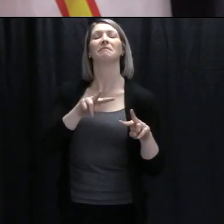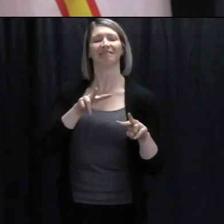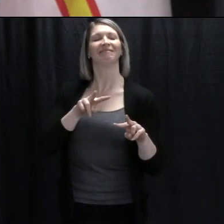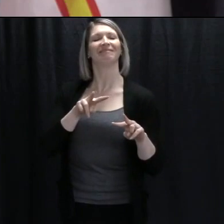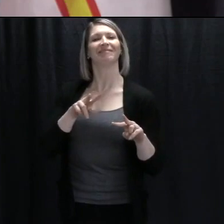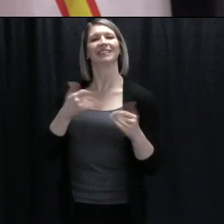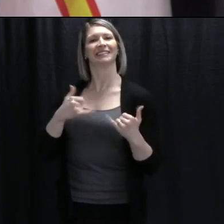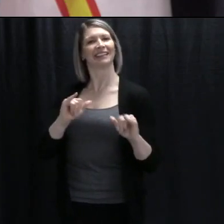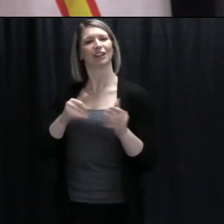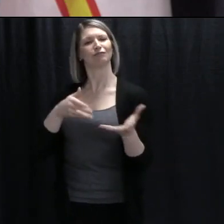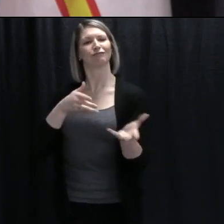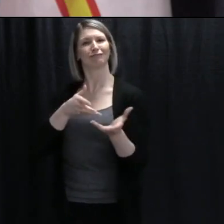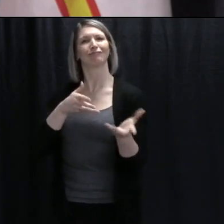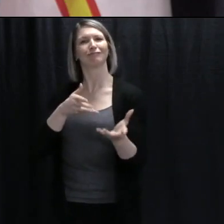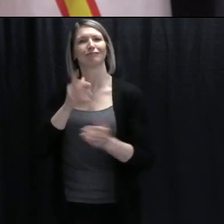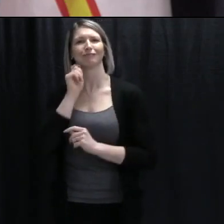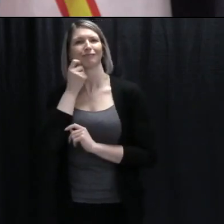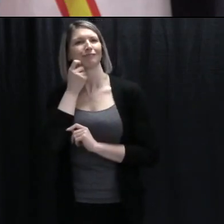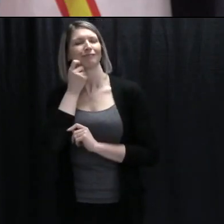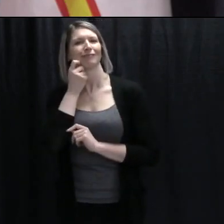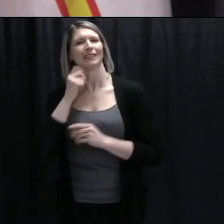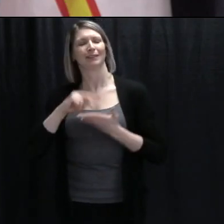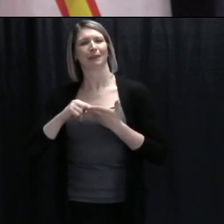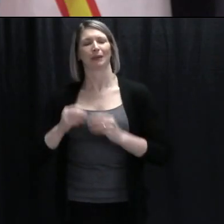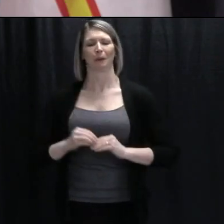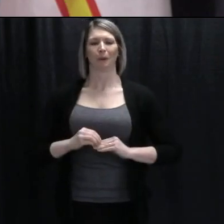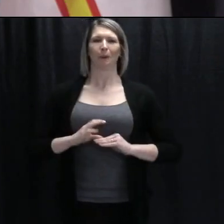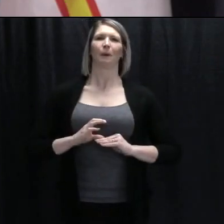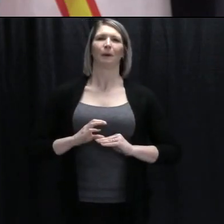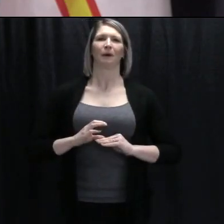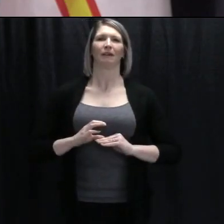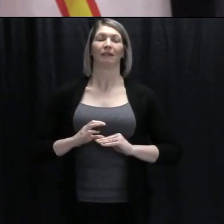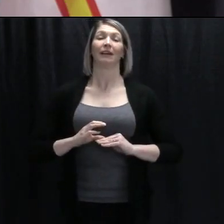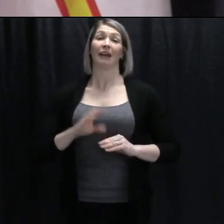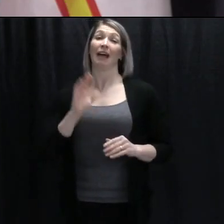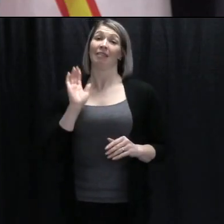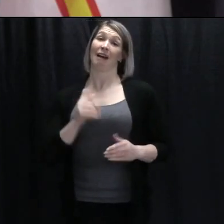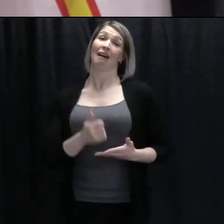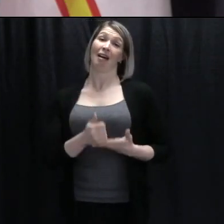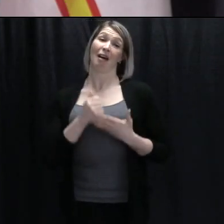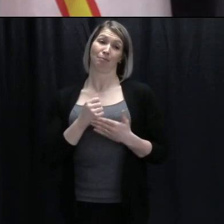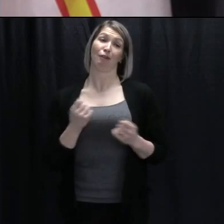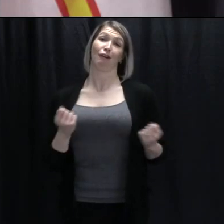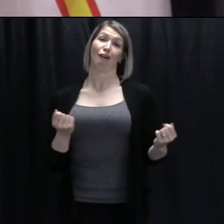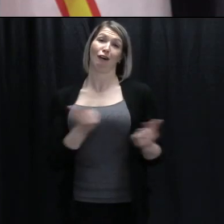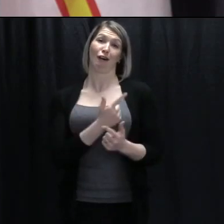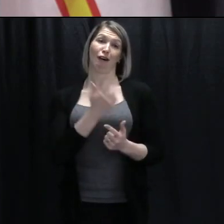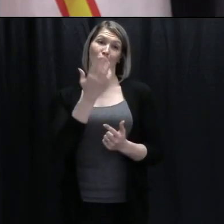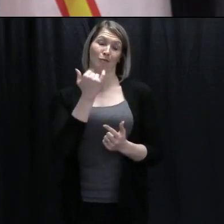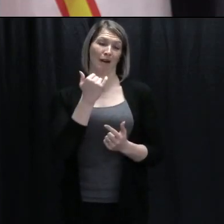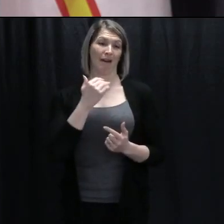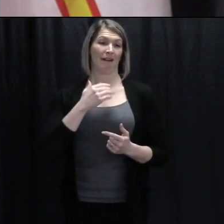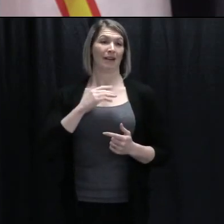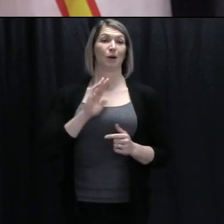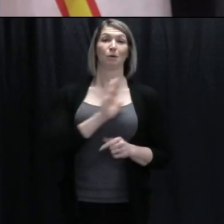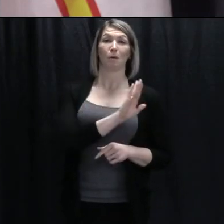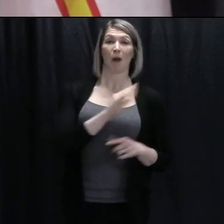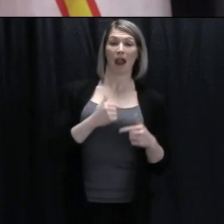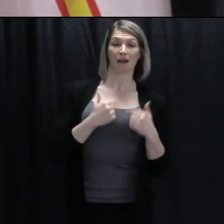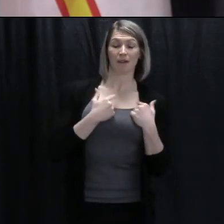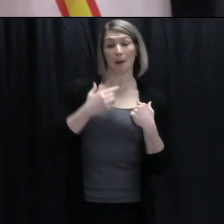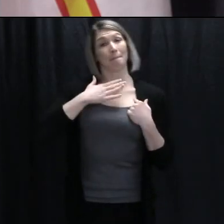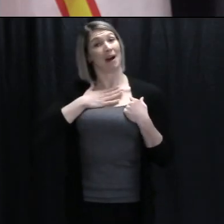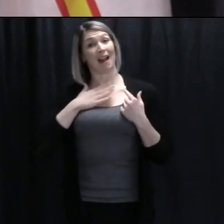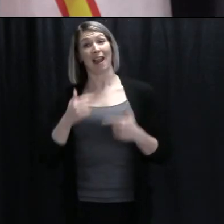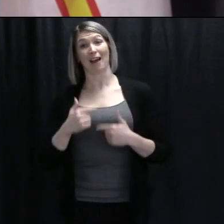this is encouraging for students and all of us when we look at our own lives. And even today, I still get messages from teachers in my